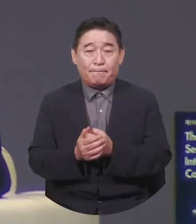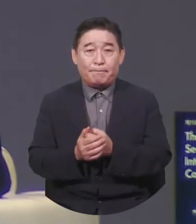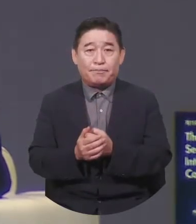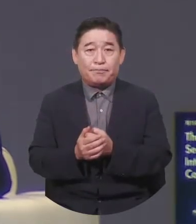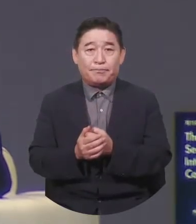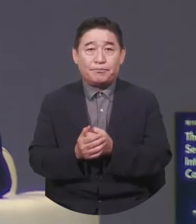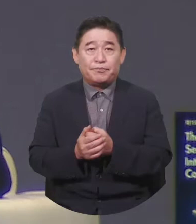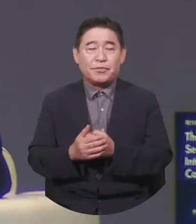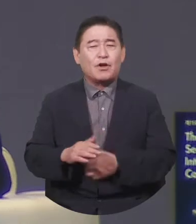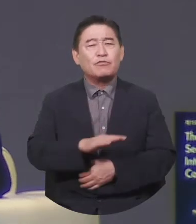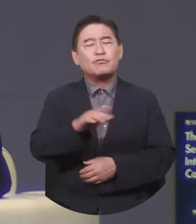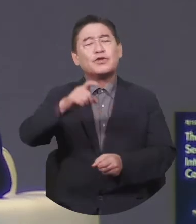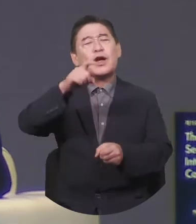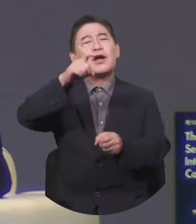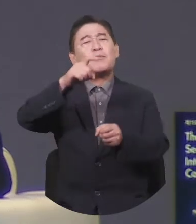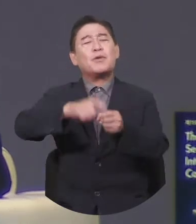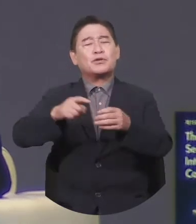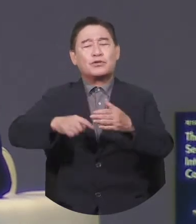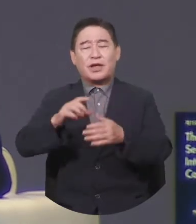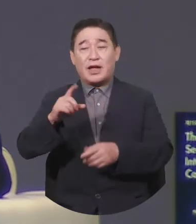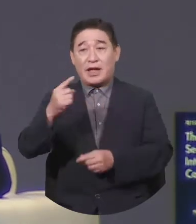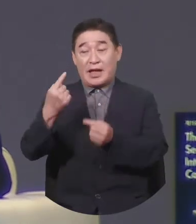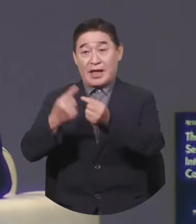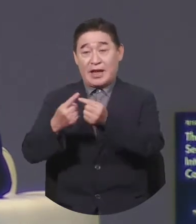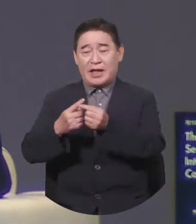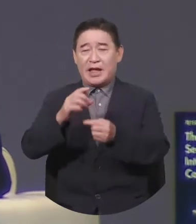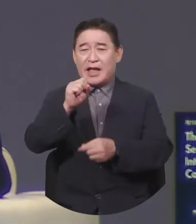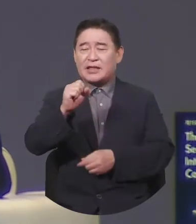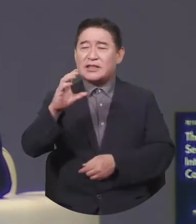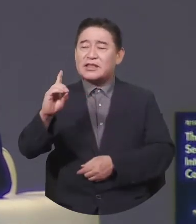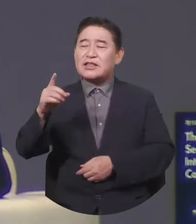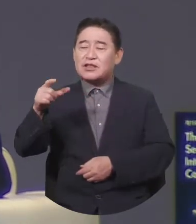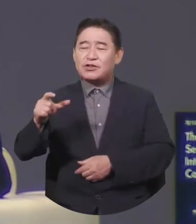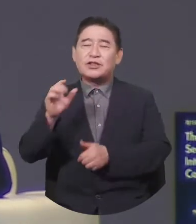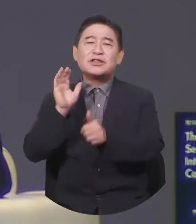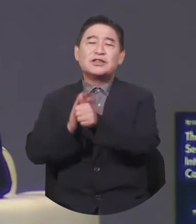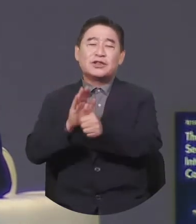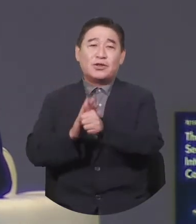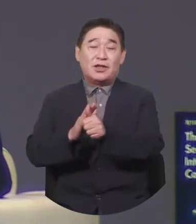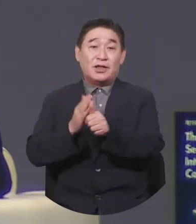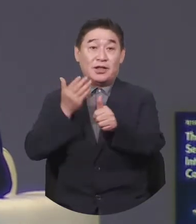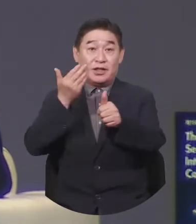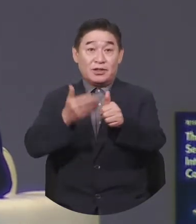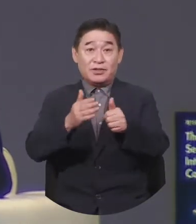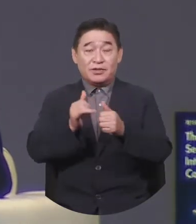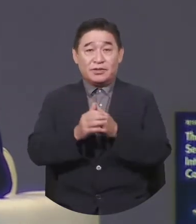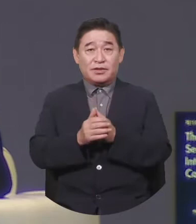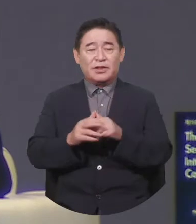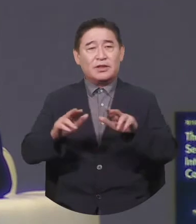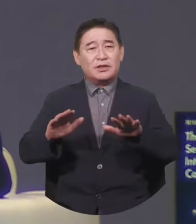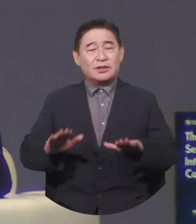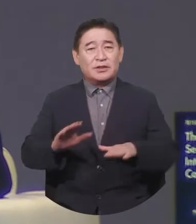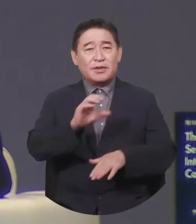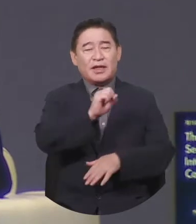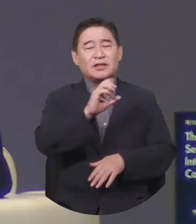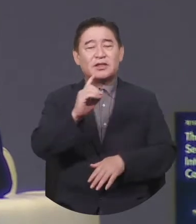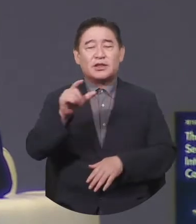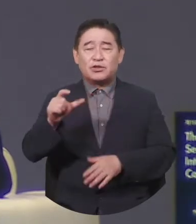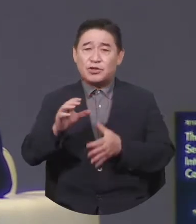SDGs. And of course, currently we don't have any cooperation yet with the other